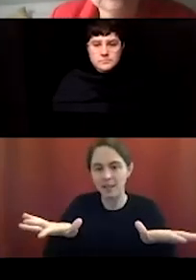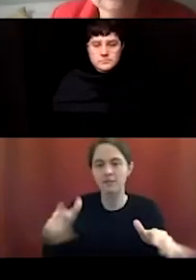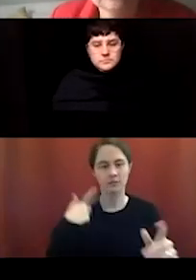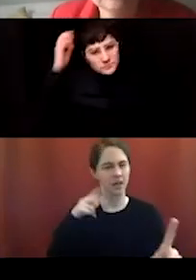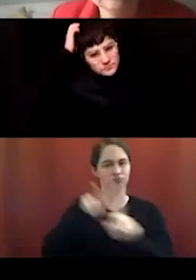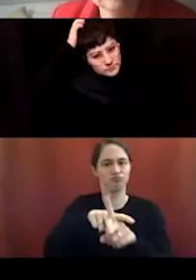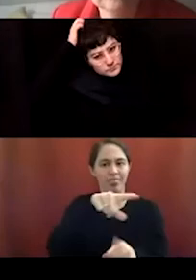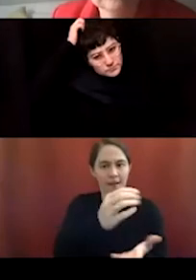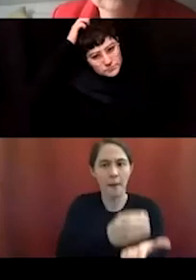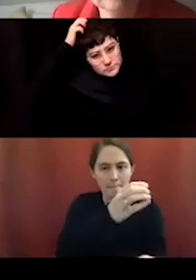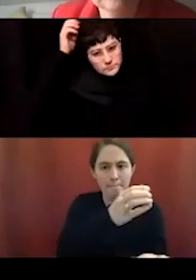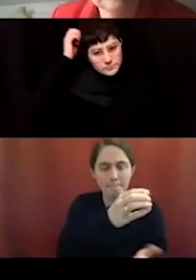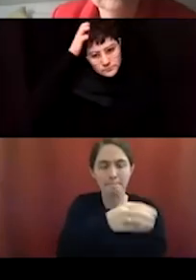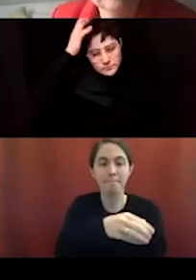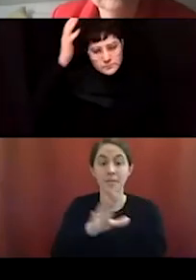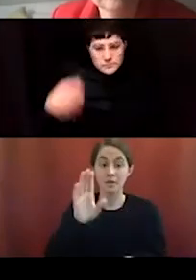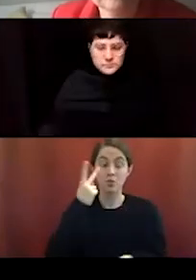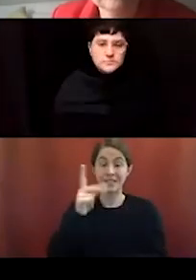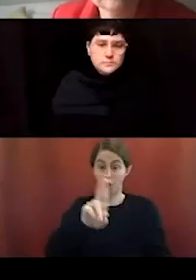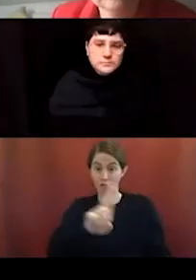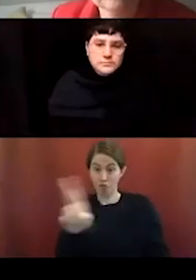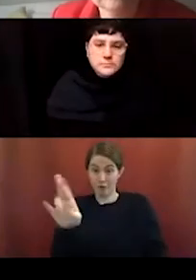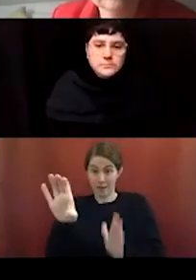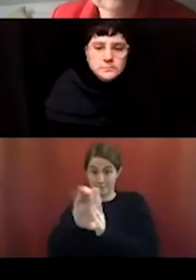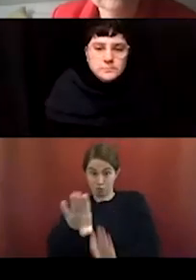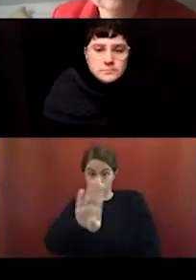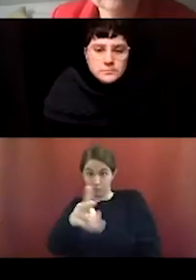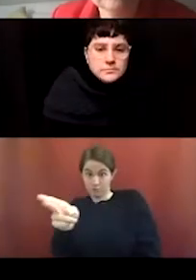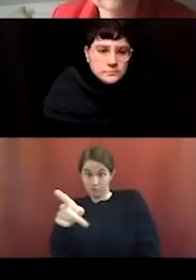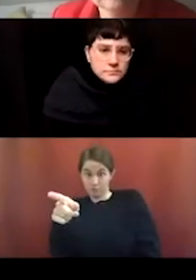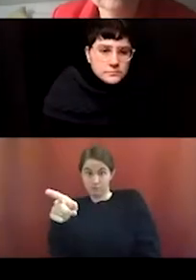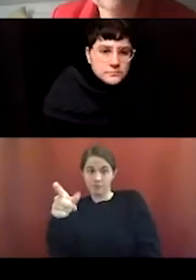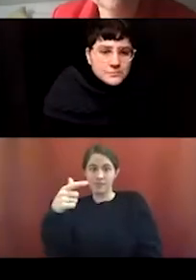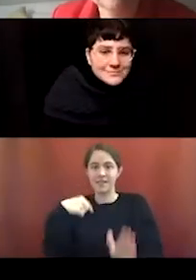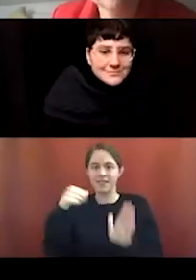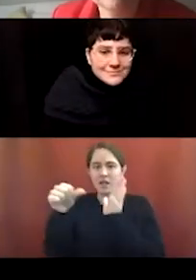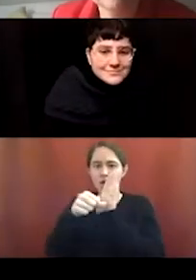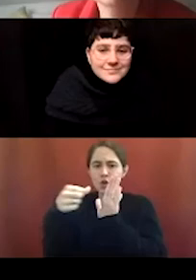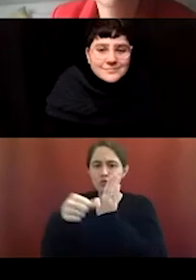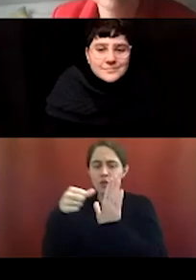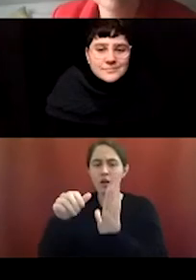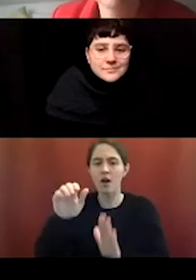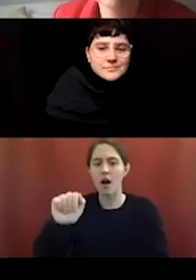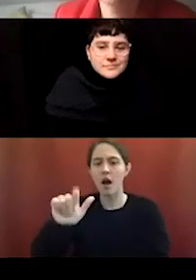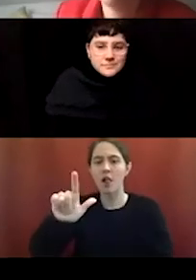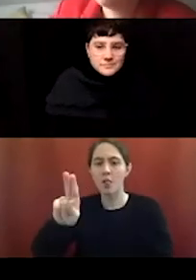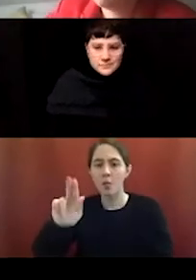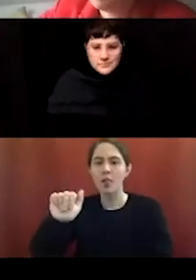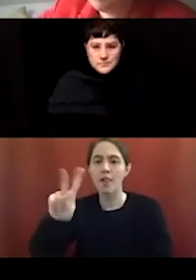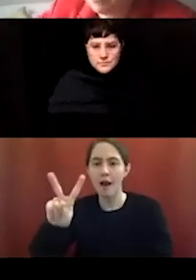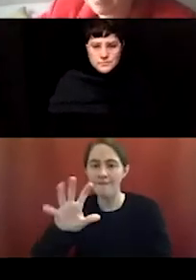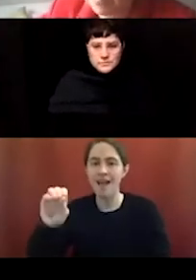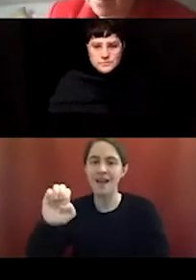picture is engraving of a lulav and etrog, which is used for the